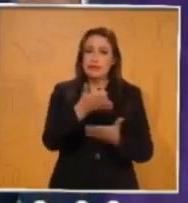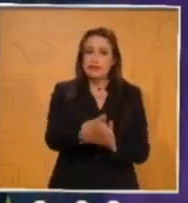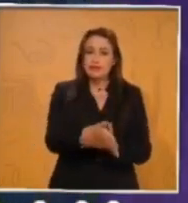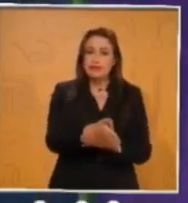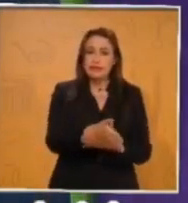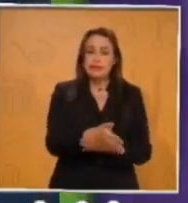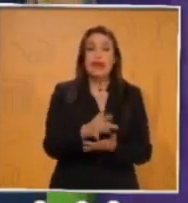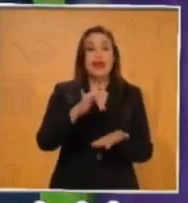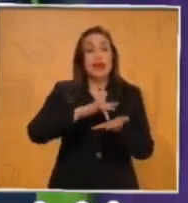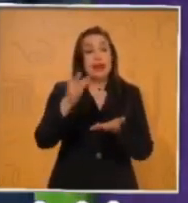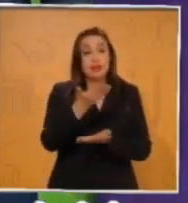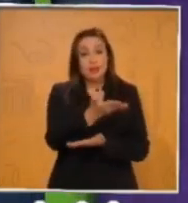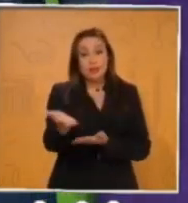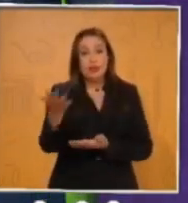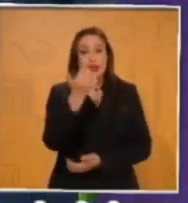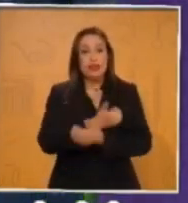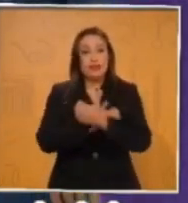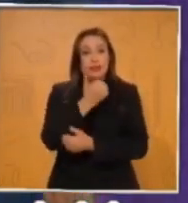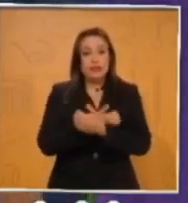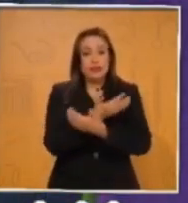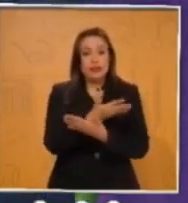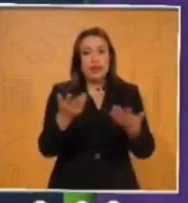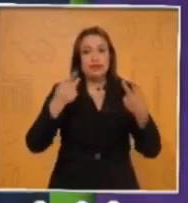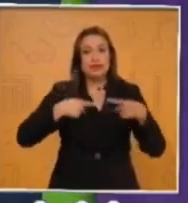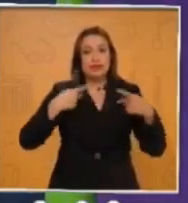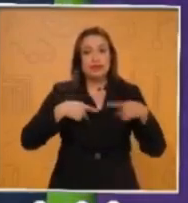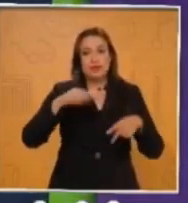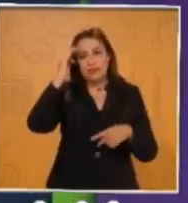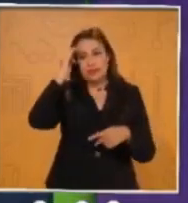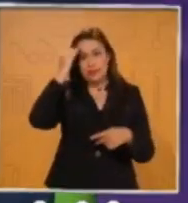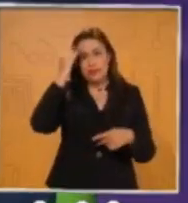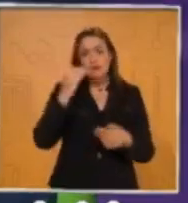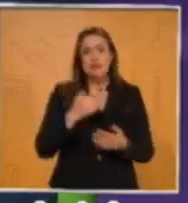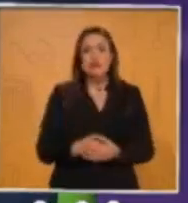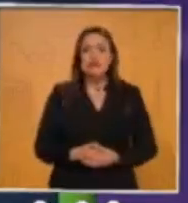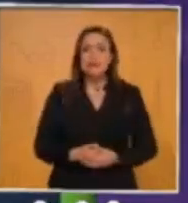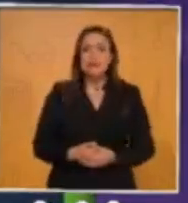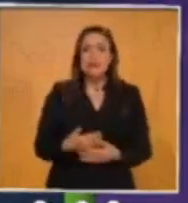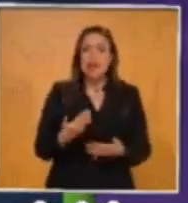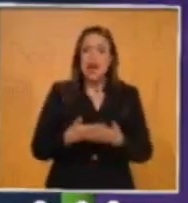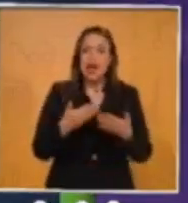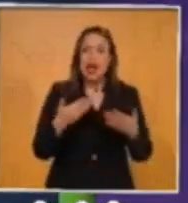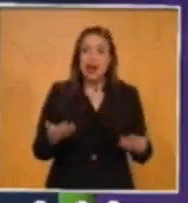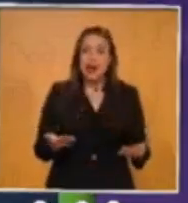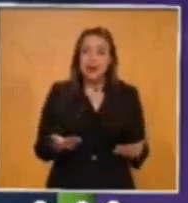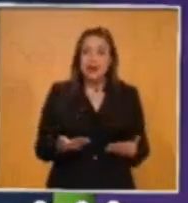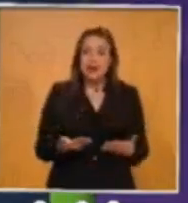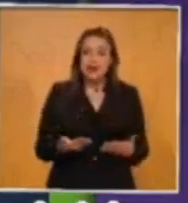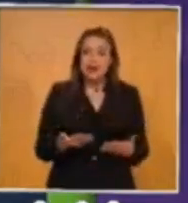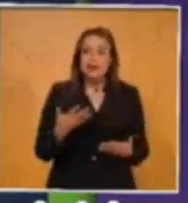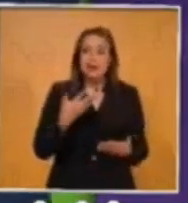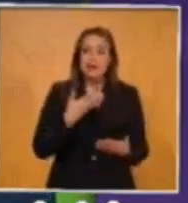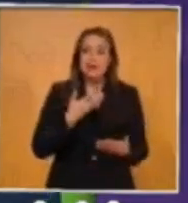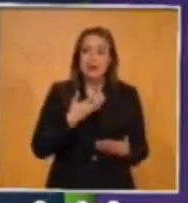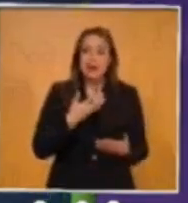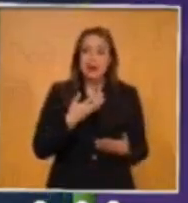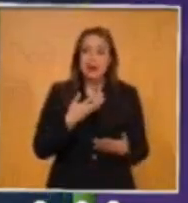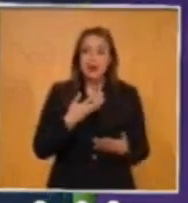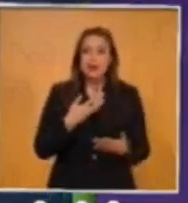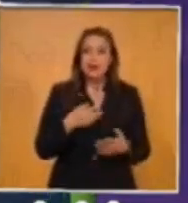Thank you for your participation, Facebook people. Now, we have the speaking